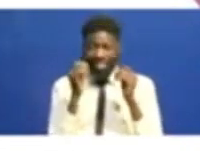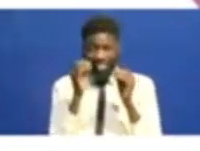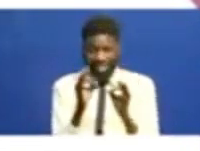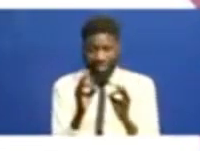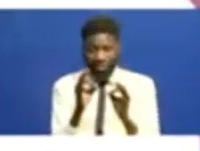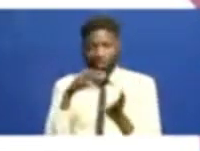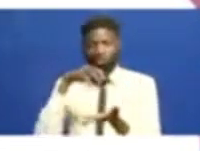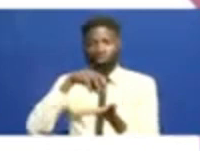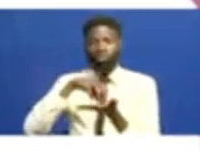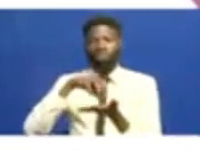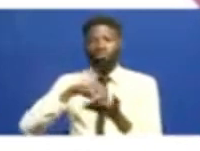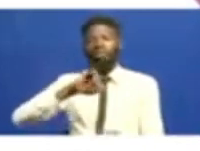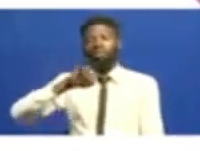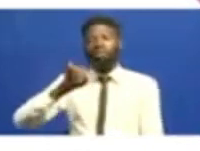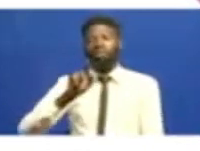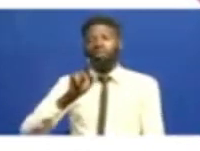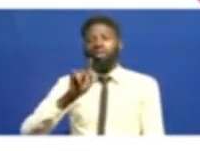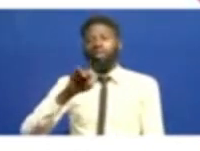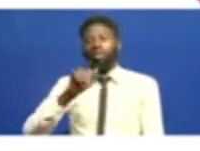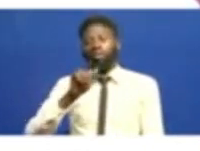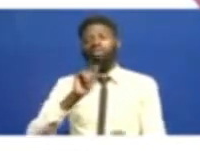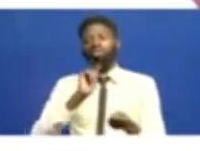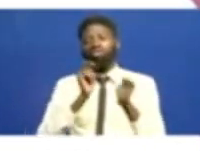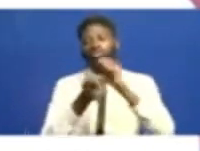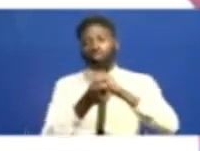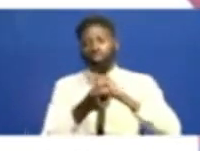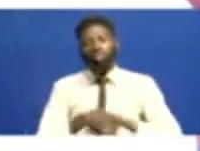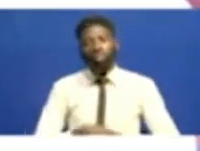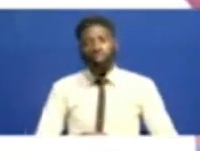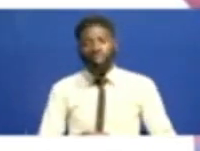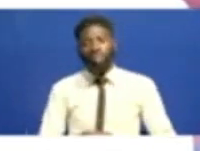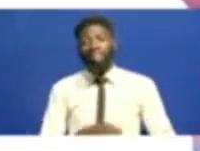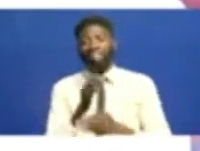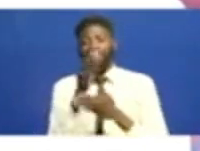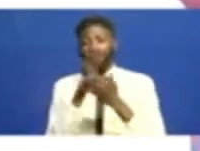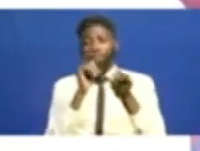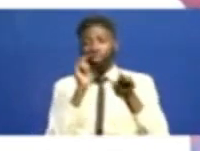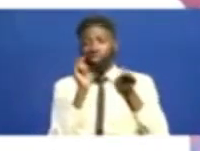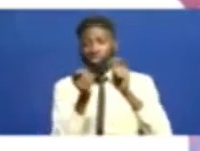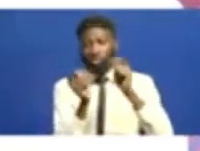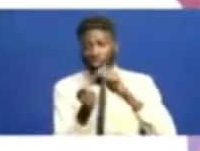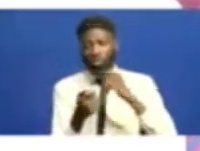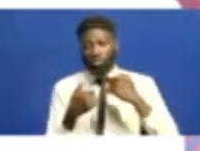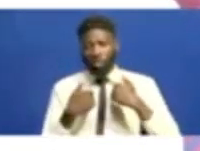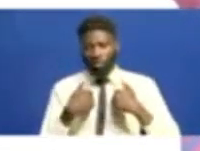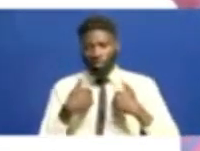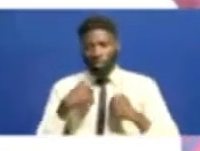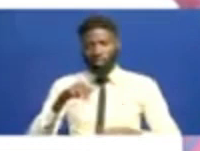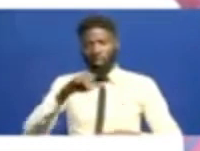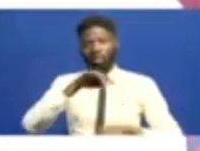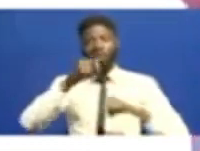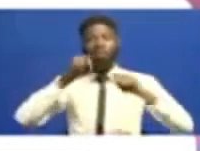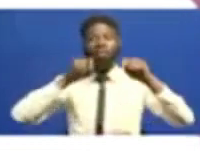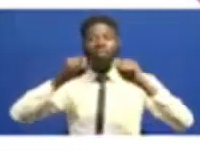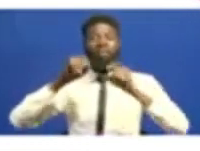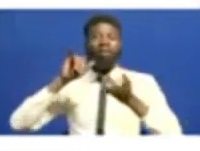Authority. Further, the following changes have also been effected in the management of the airports in the